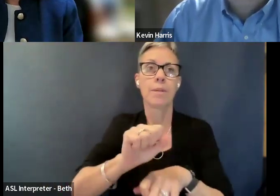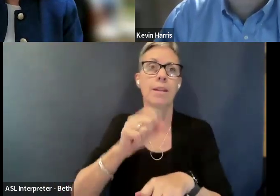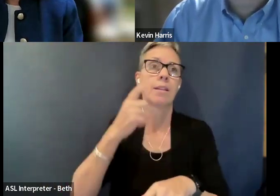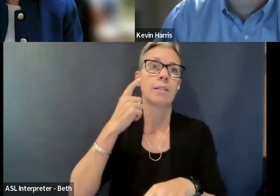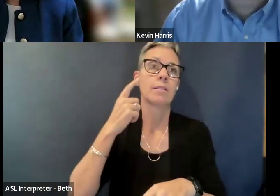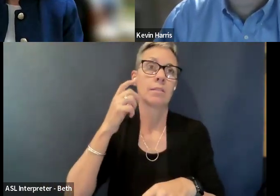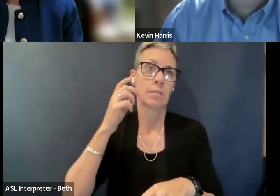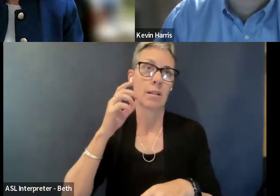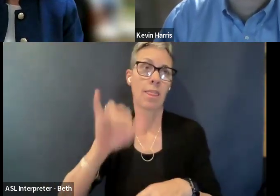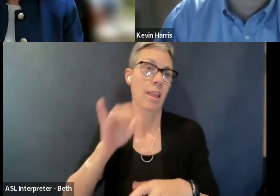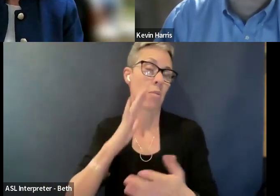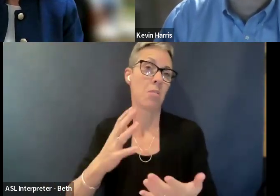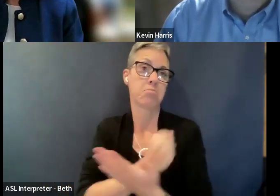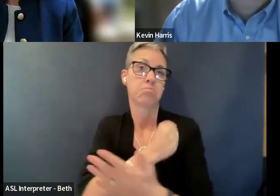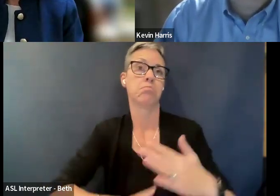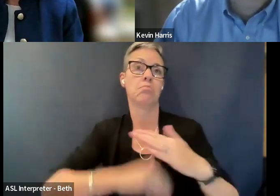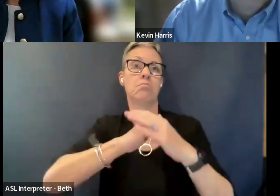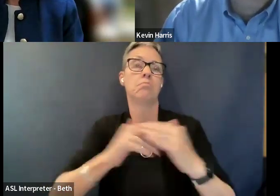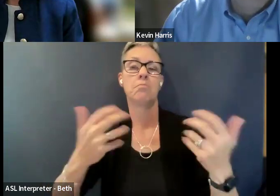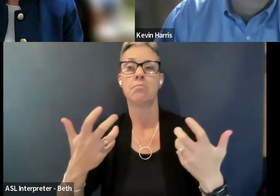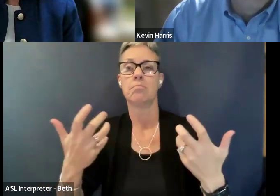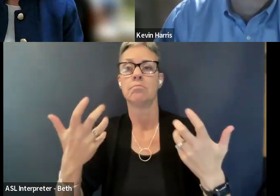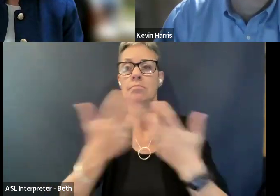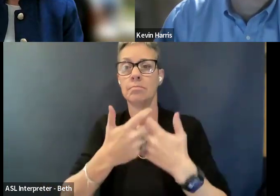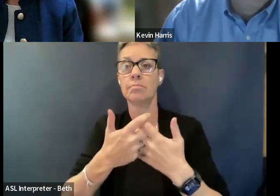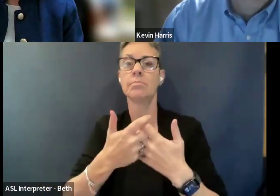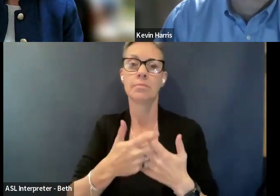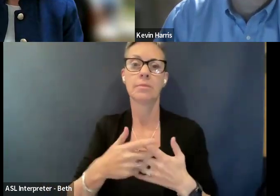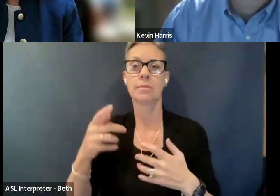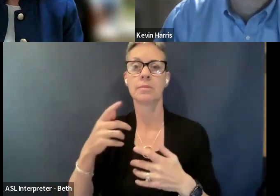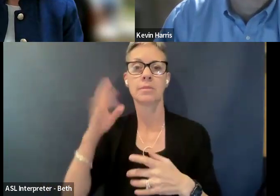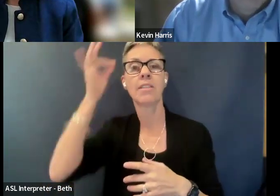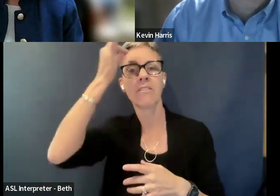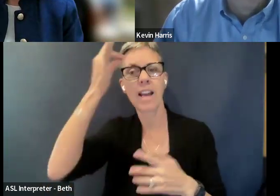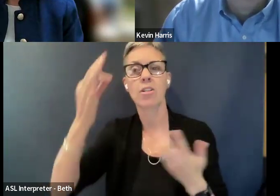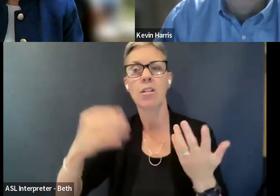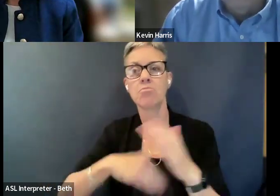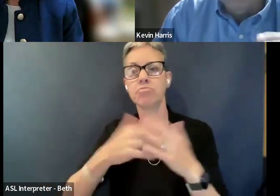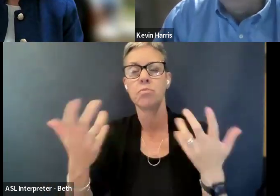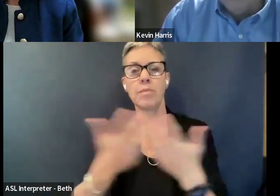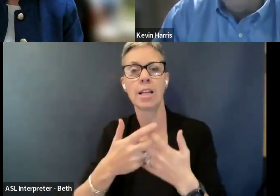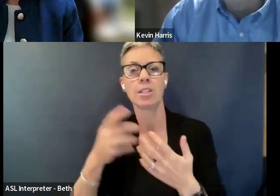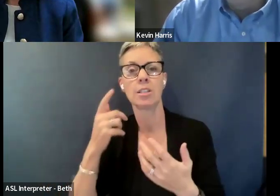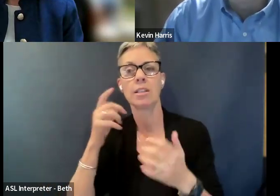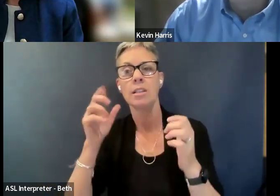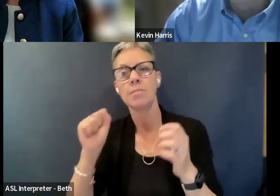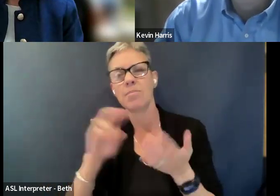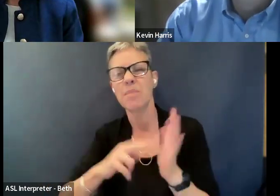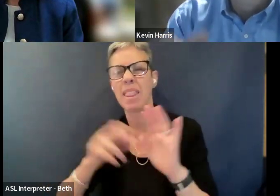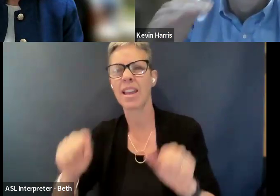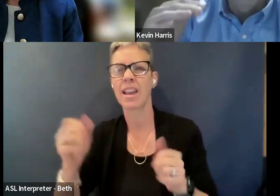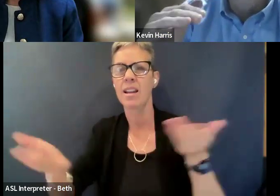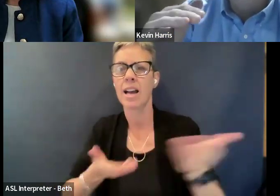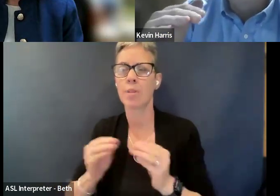federal match so that Iowa can invest in employing people with more people with disabilities. So with the funding that we have currently at the state